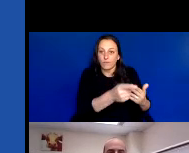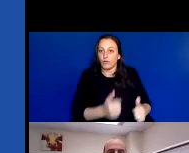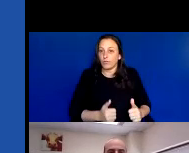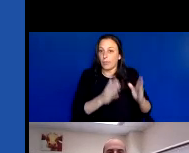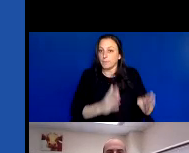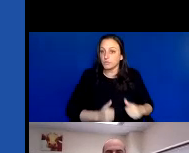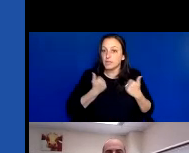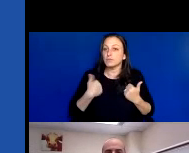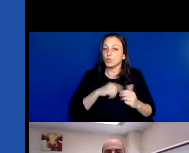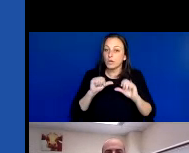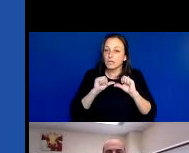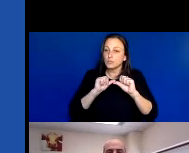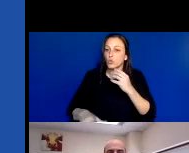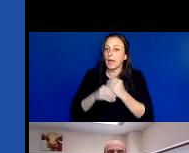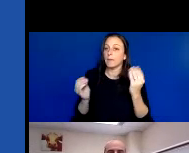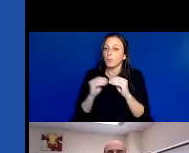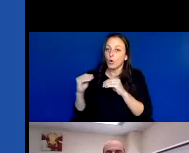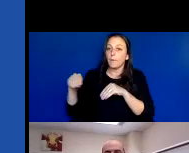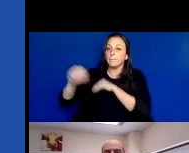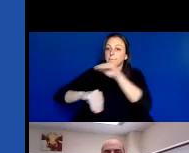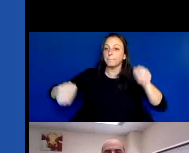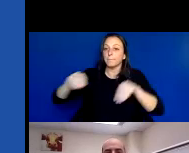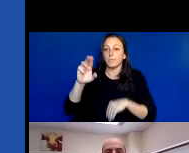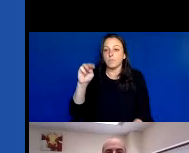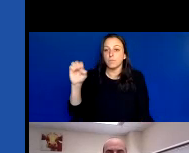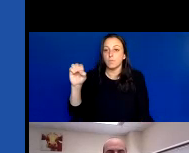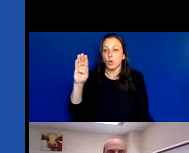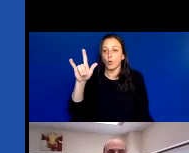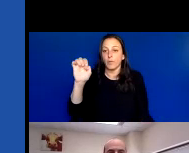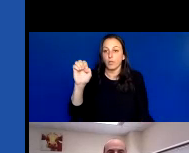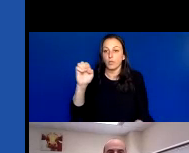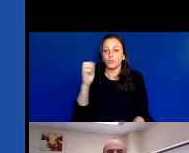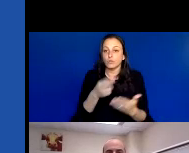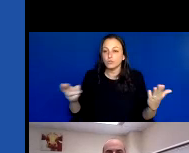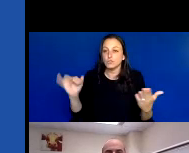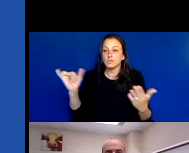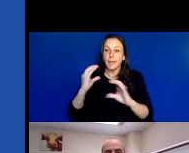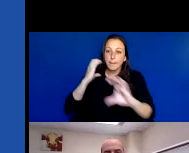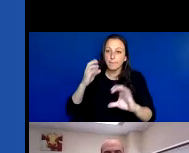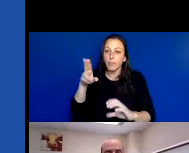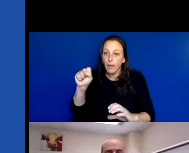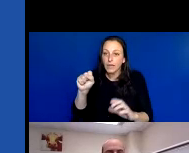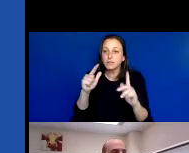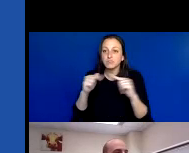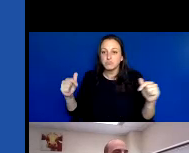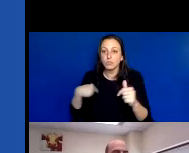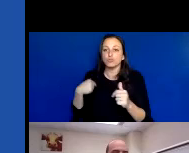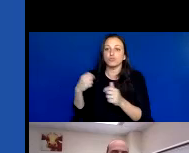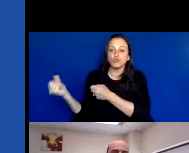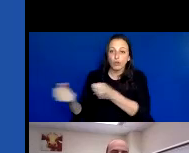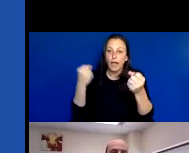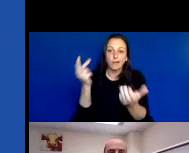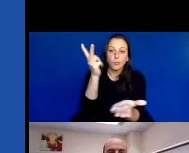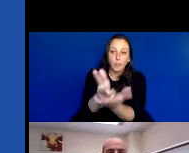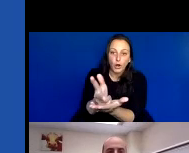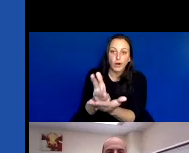mobile resources, such as our buses, to go out into the community and vaccinate people where they are. Also, as part